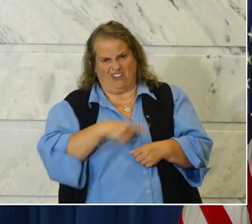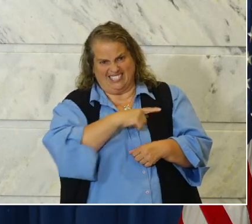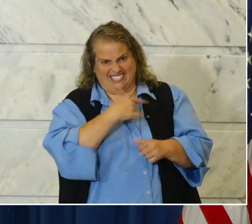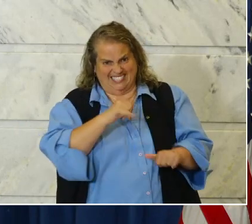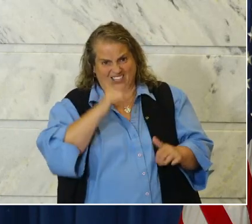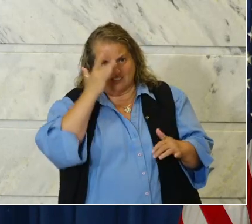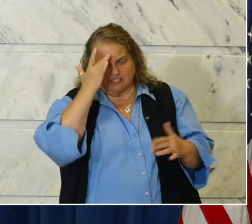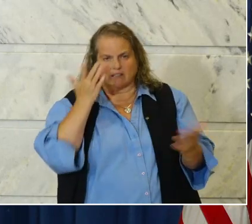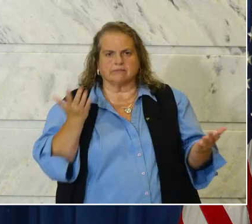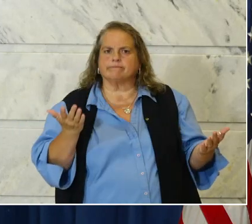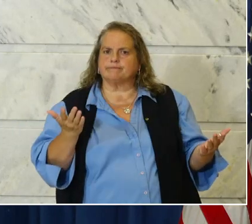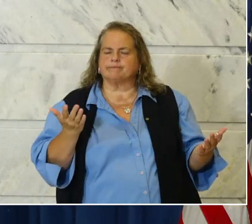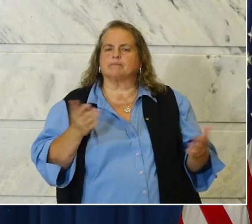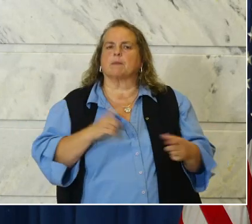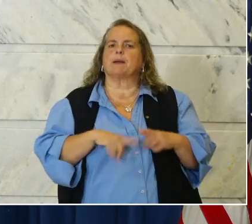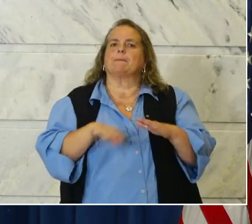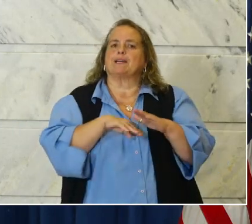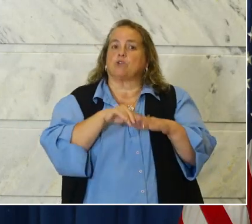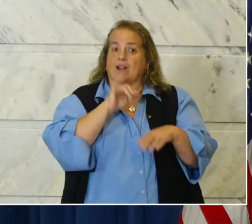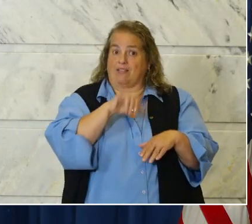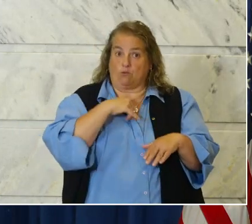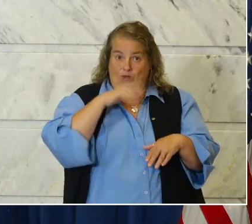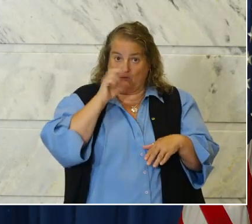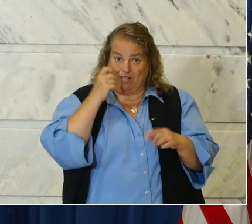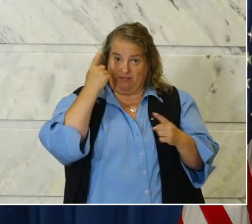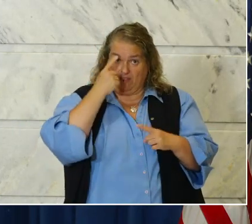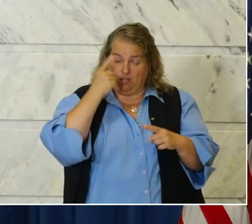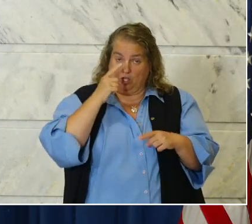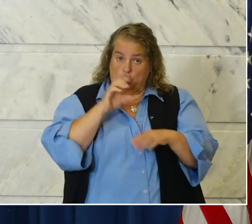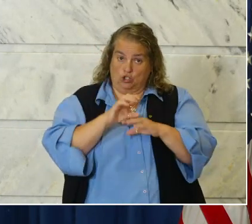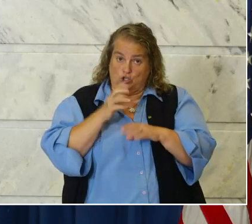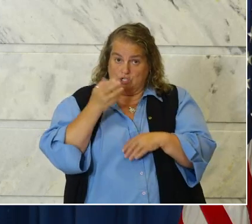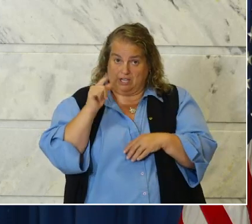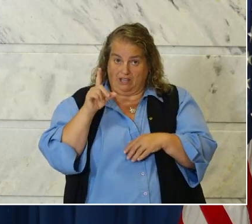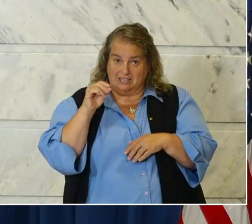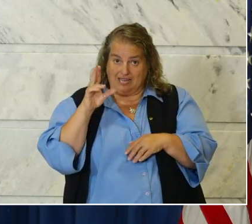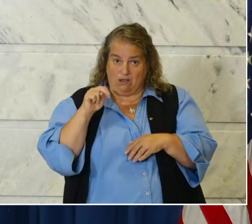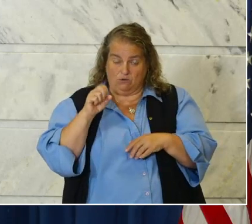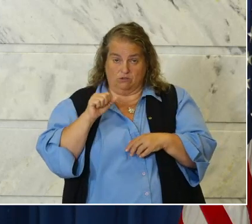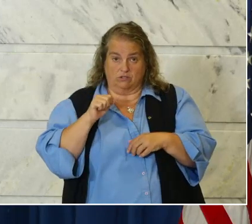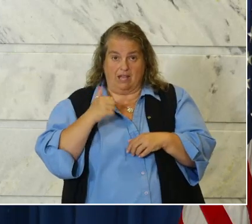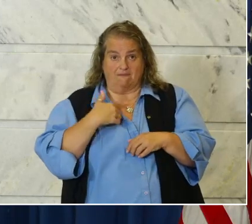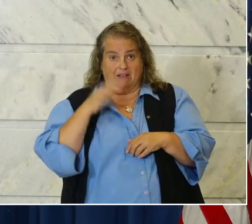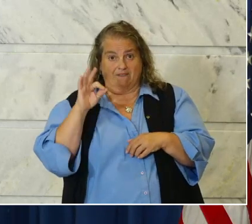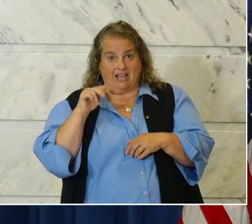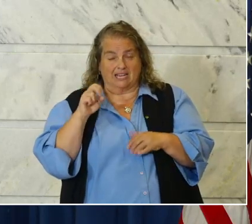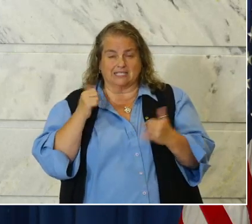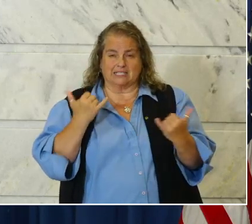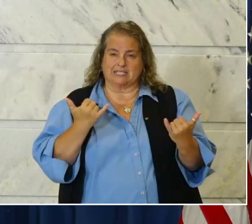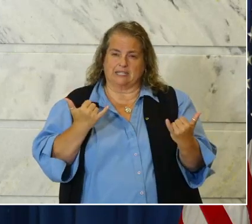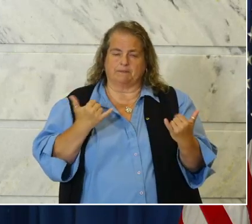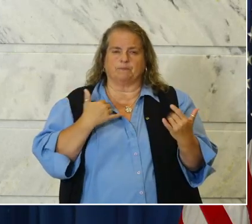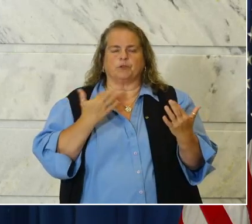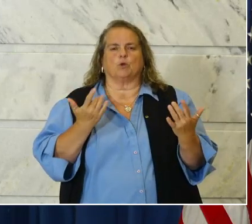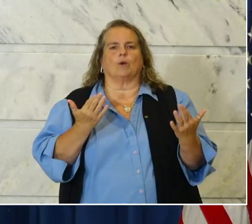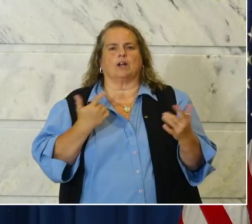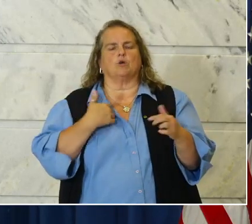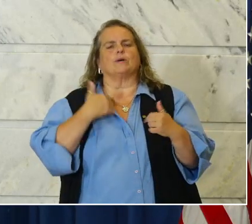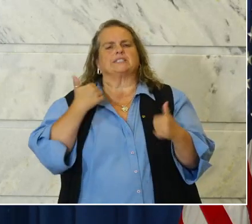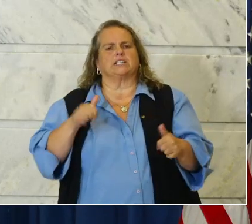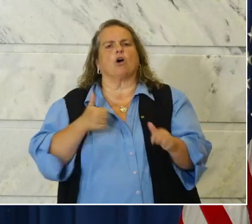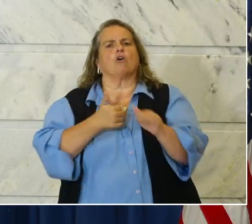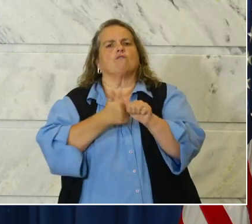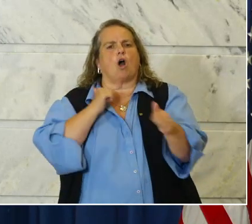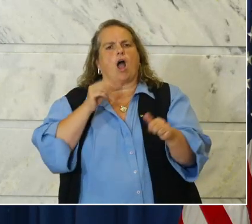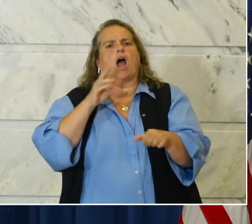take. But based on that, have we rethought Churchill Downs? At this point, we're still far enough away